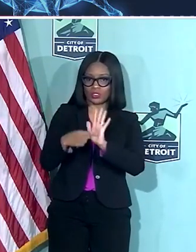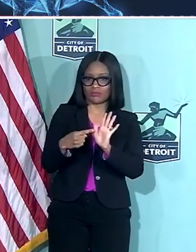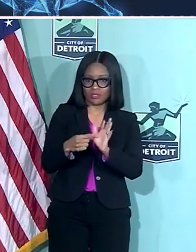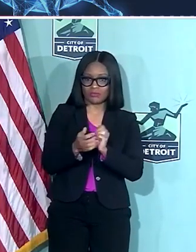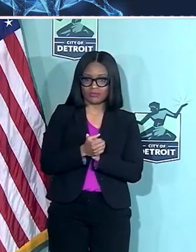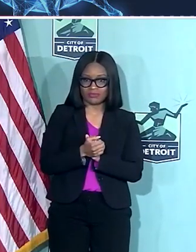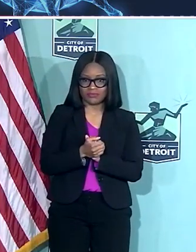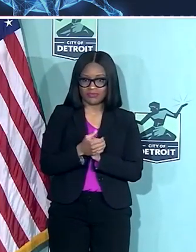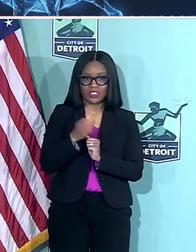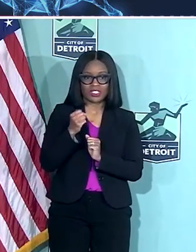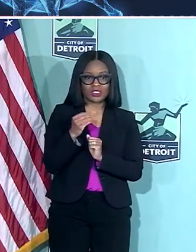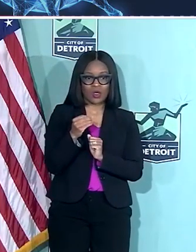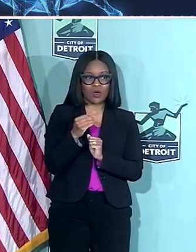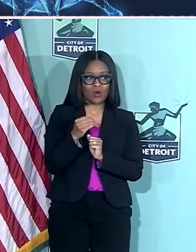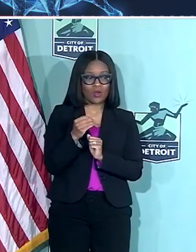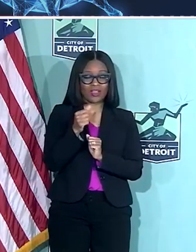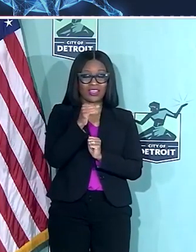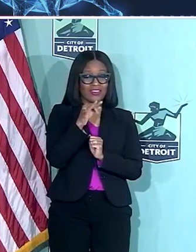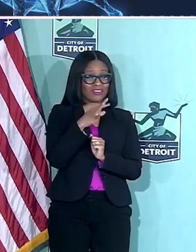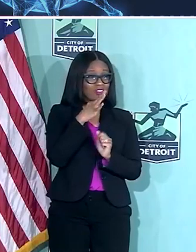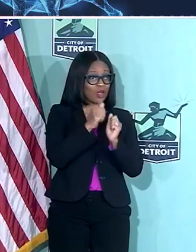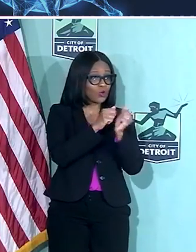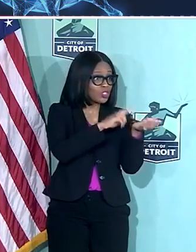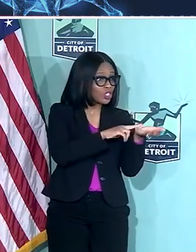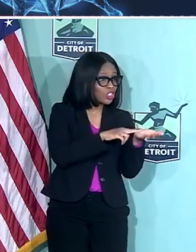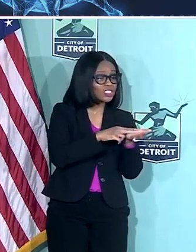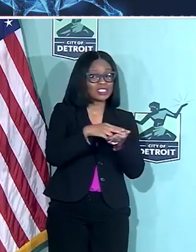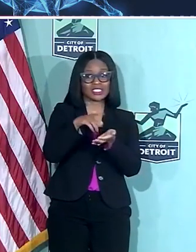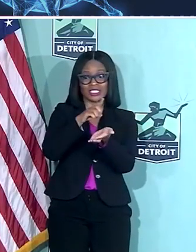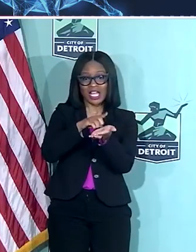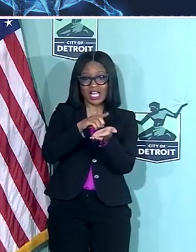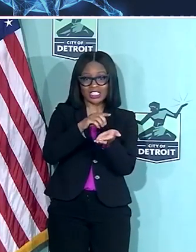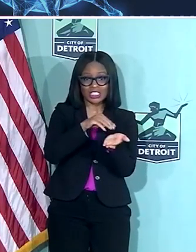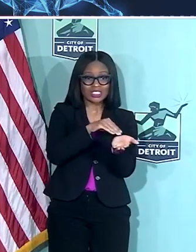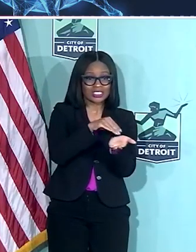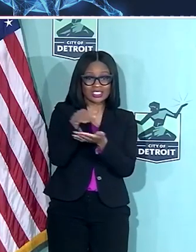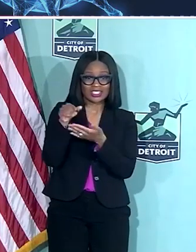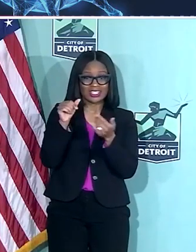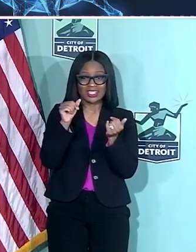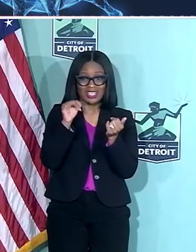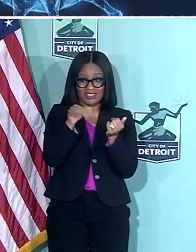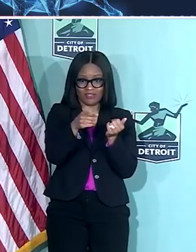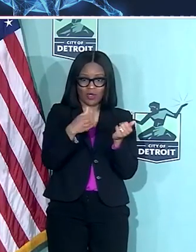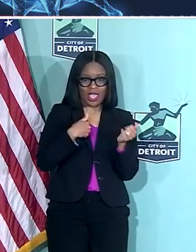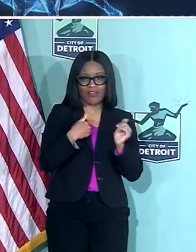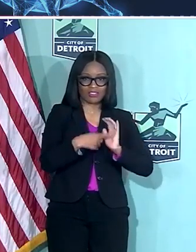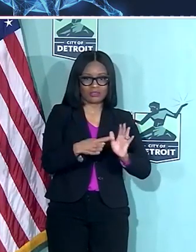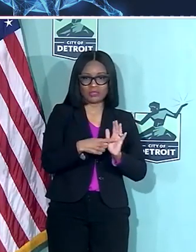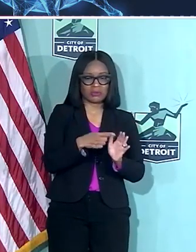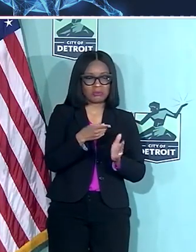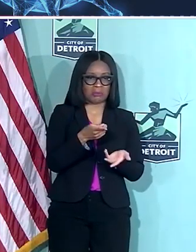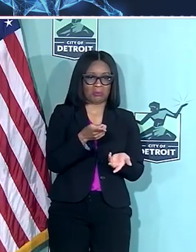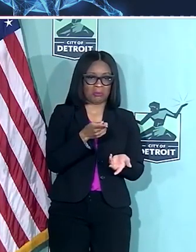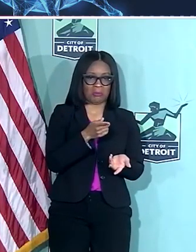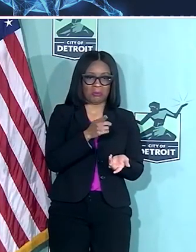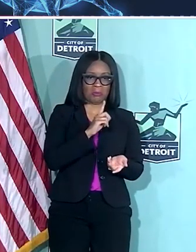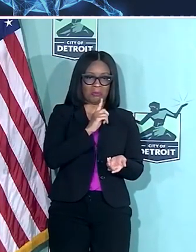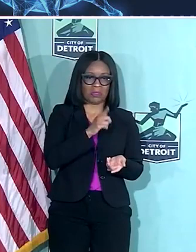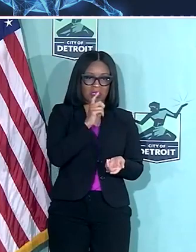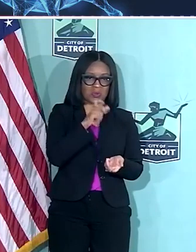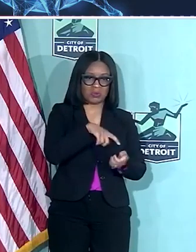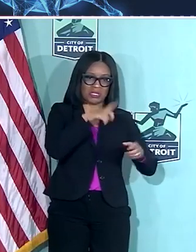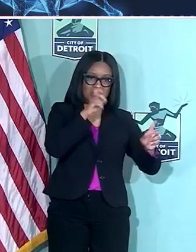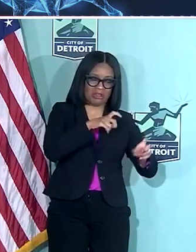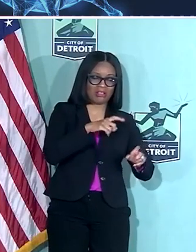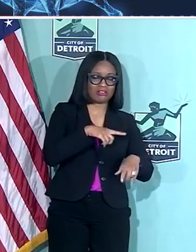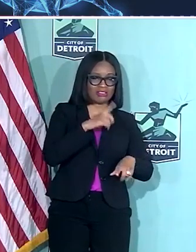caught. You talk to doctors and nurses in this town. If you've got symptoms, they don't need a test. They know by looking at you